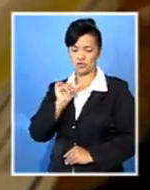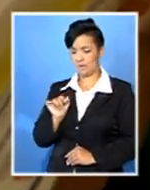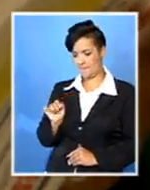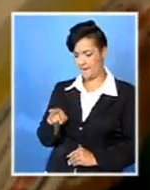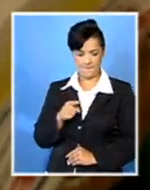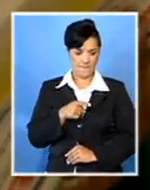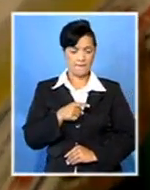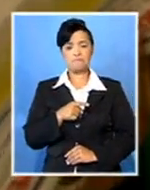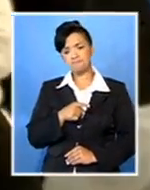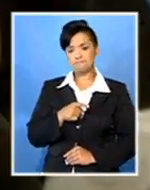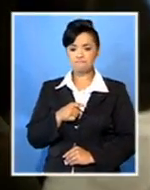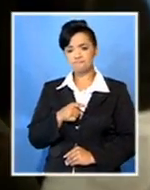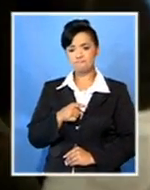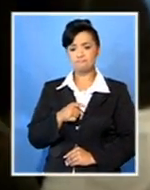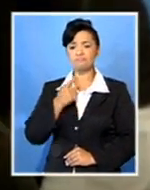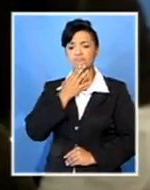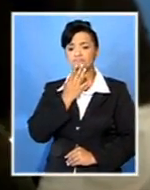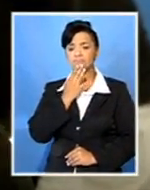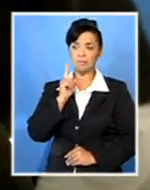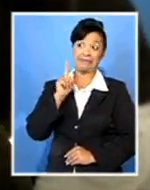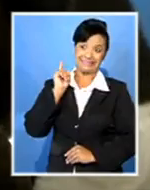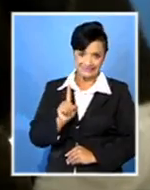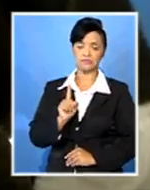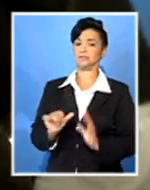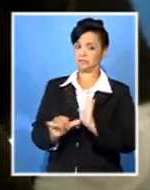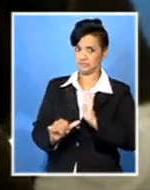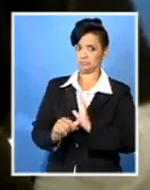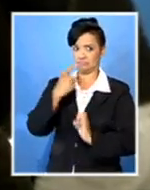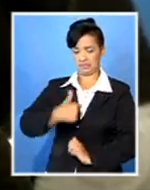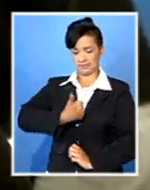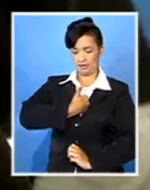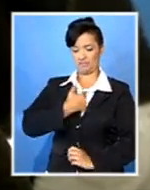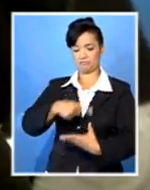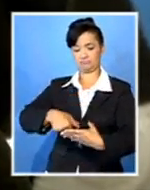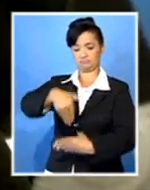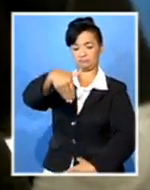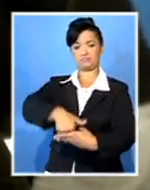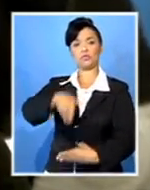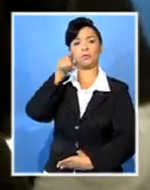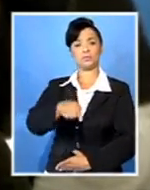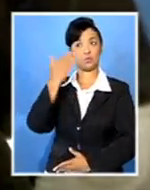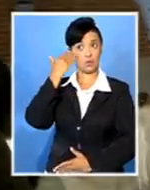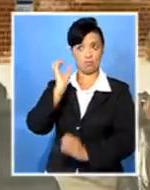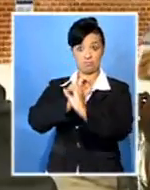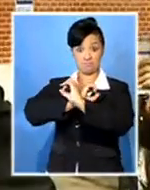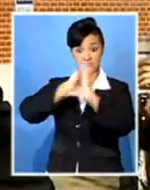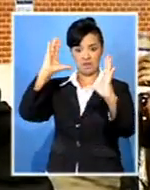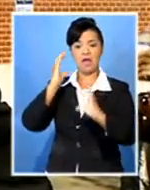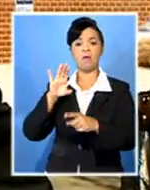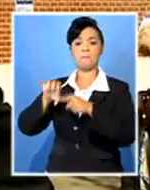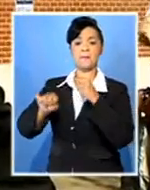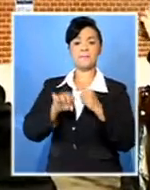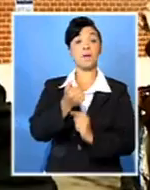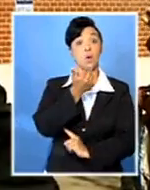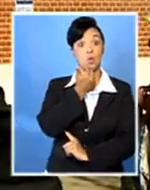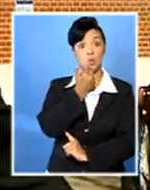country, and in that sense, it's important for people to go out and make their choice so that they can fulfill the vision that they hope to see in this election. So